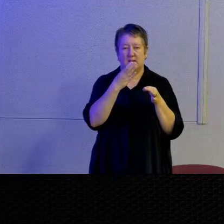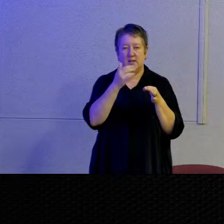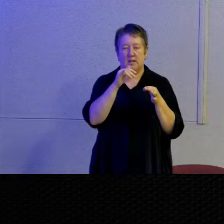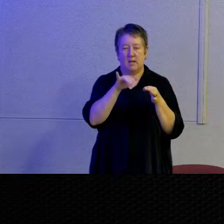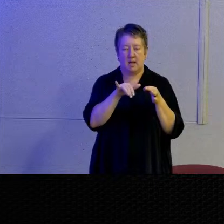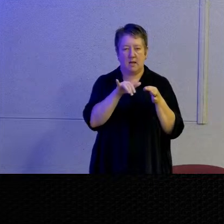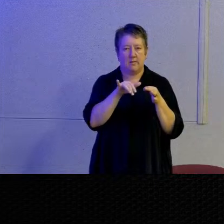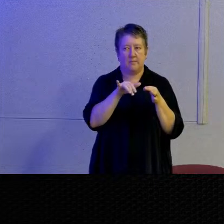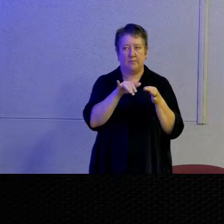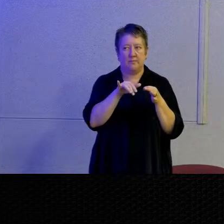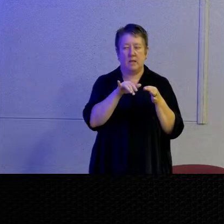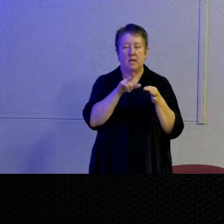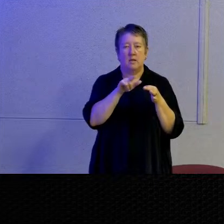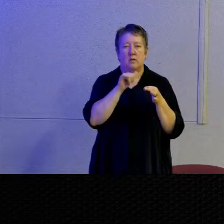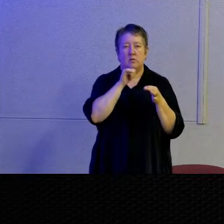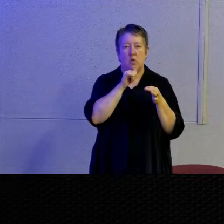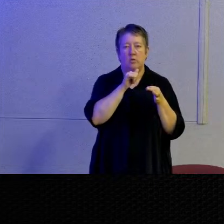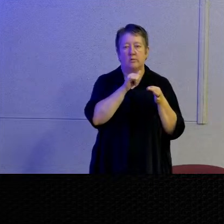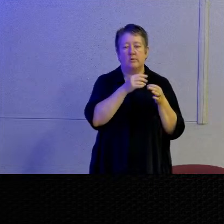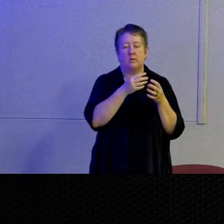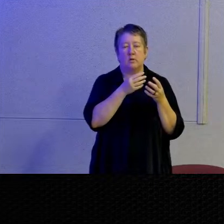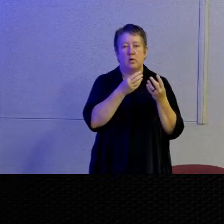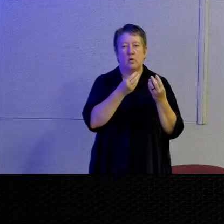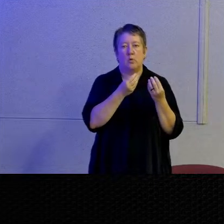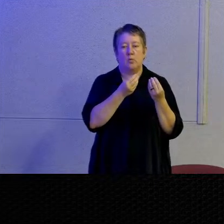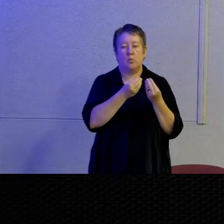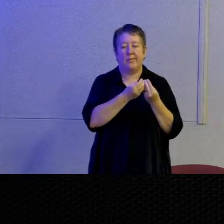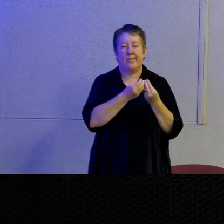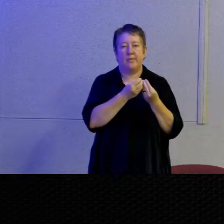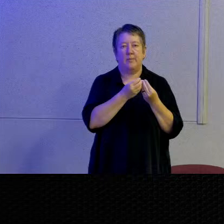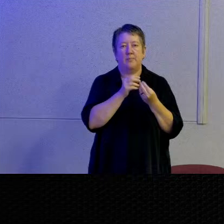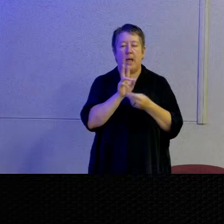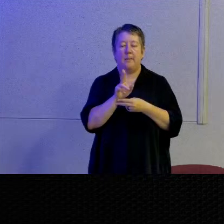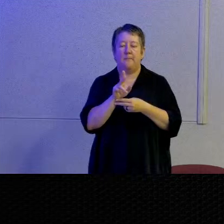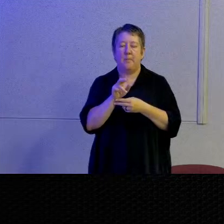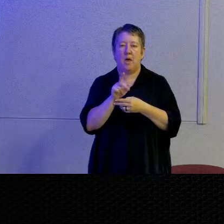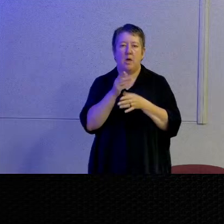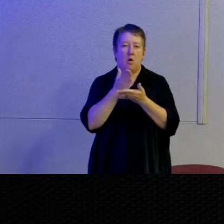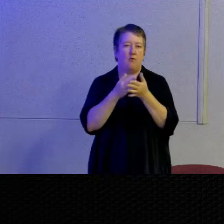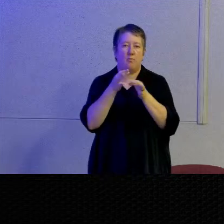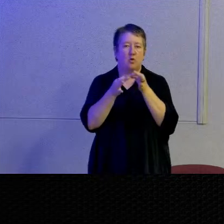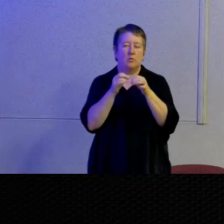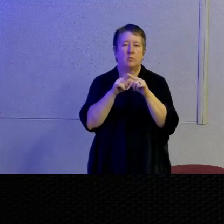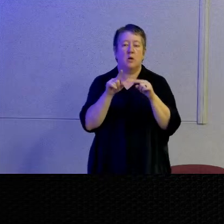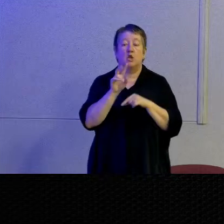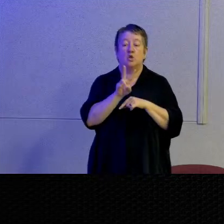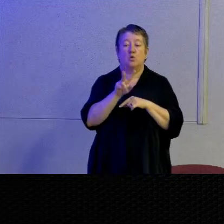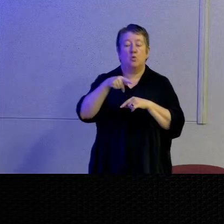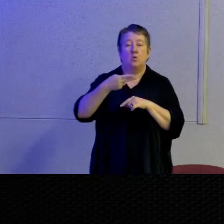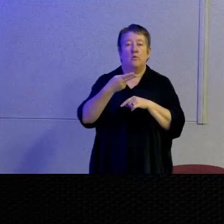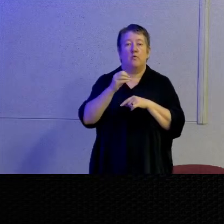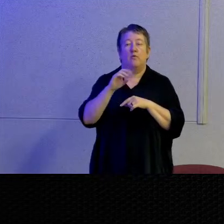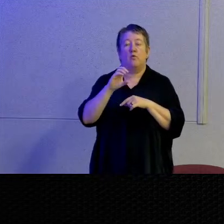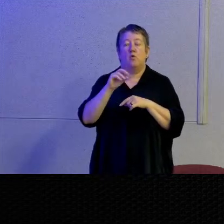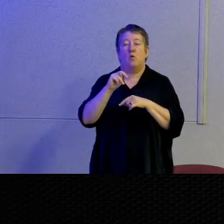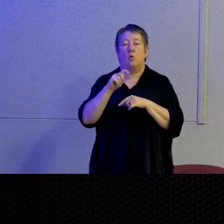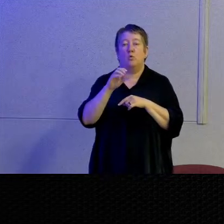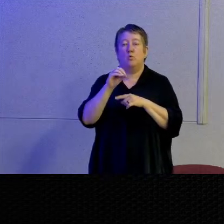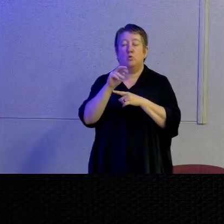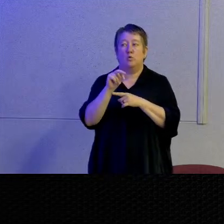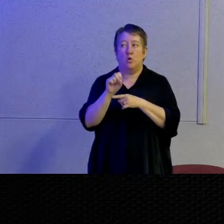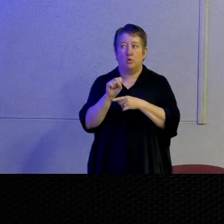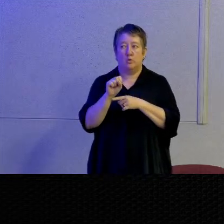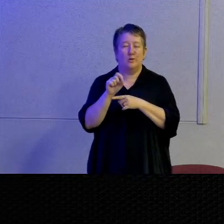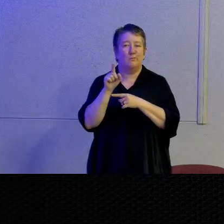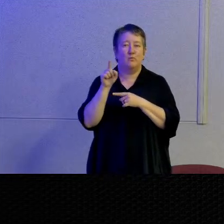pair of particles, like two photons or a pair of bottom quarks. So this is an